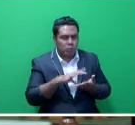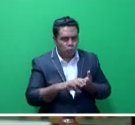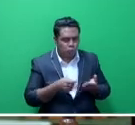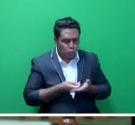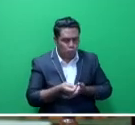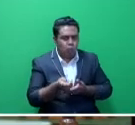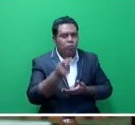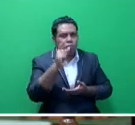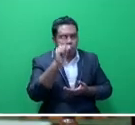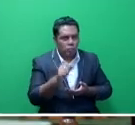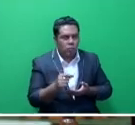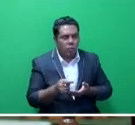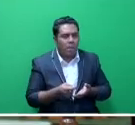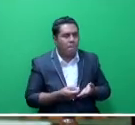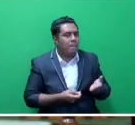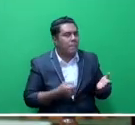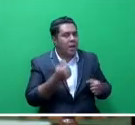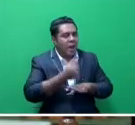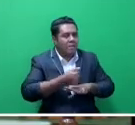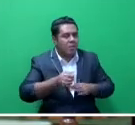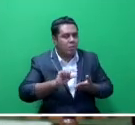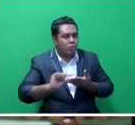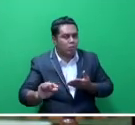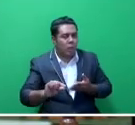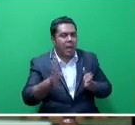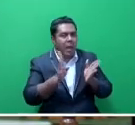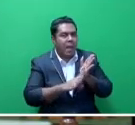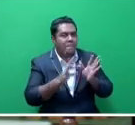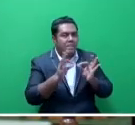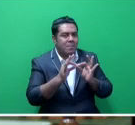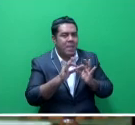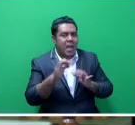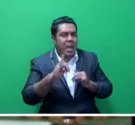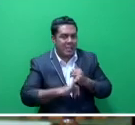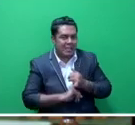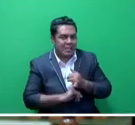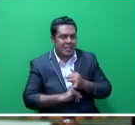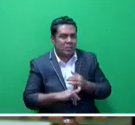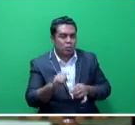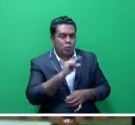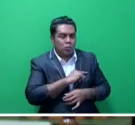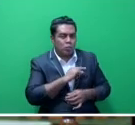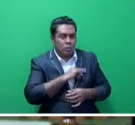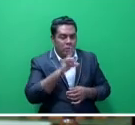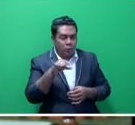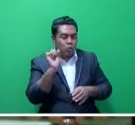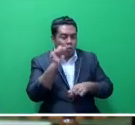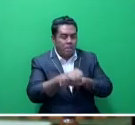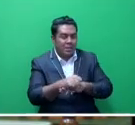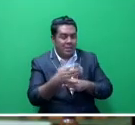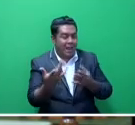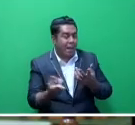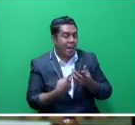the MBBS education. We will continue our scholarship through support through toppers in priority areas, Mr. Speaker, sir. But